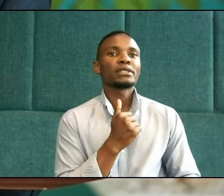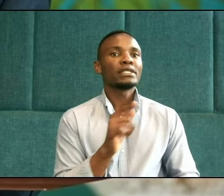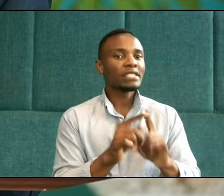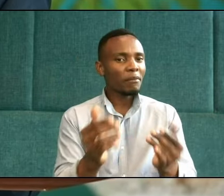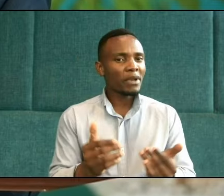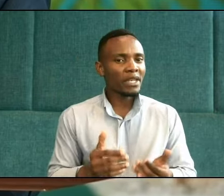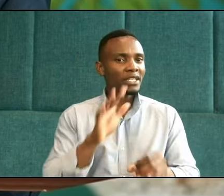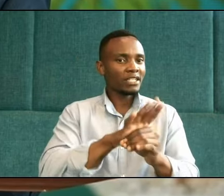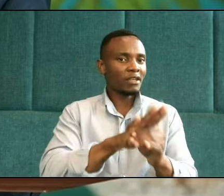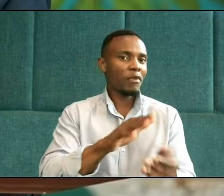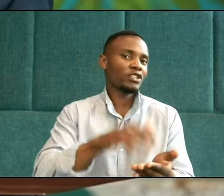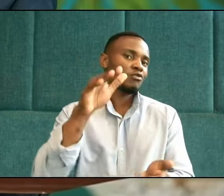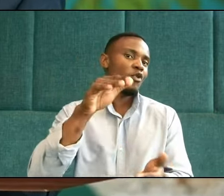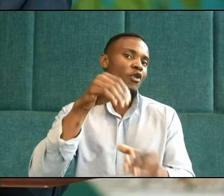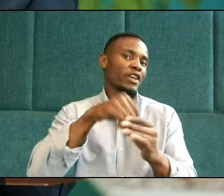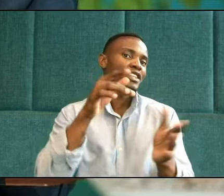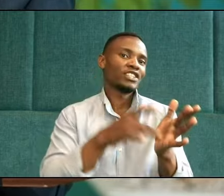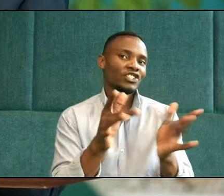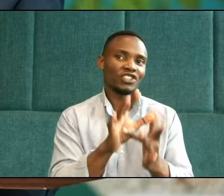more in Jesus Christ.